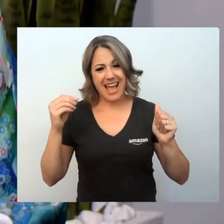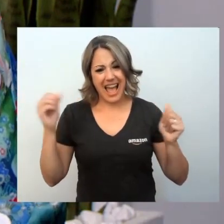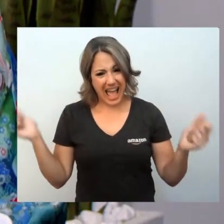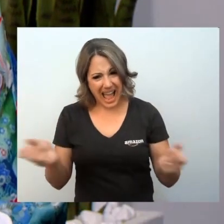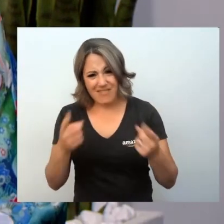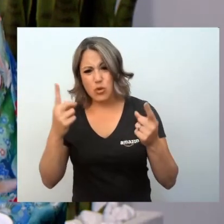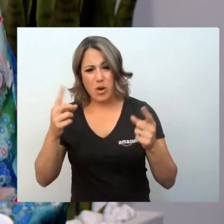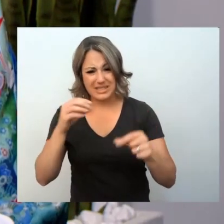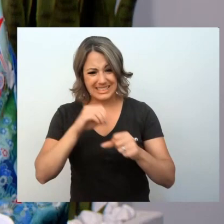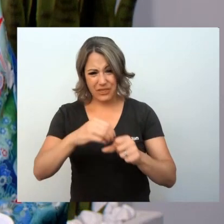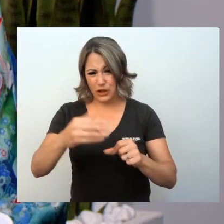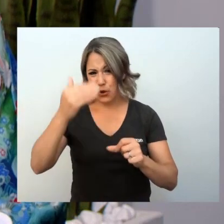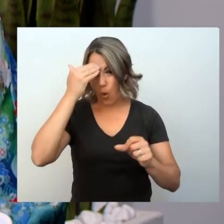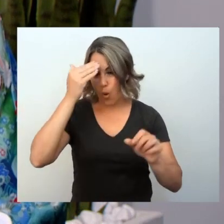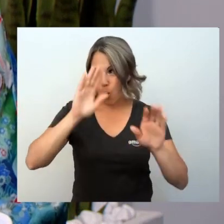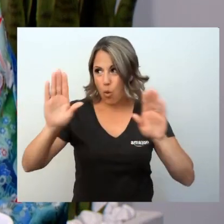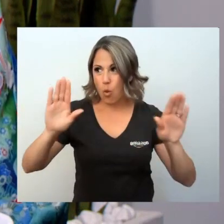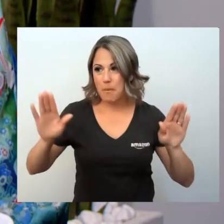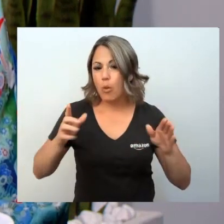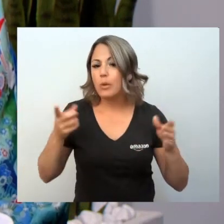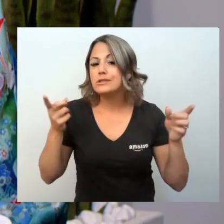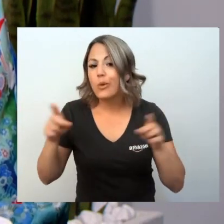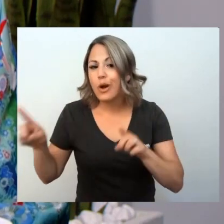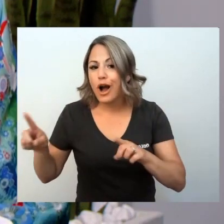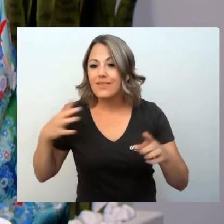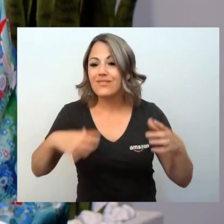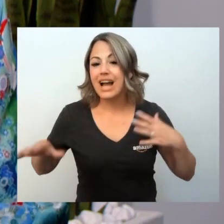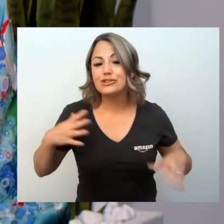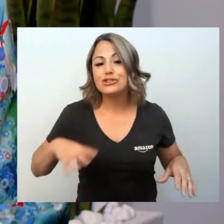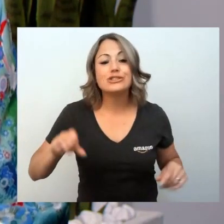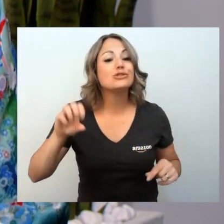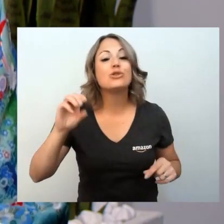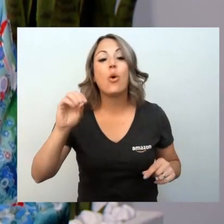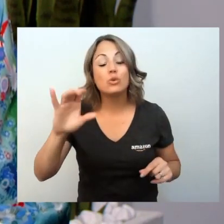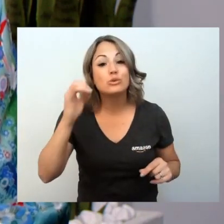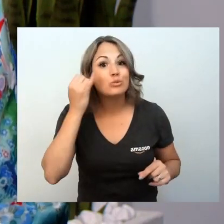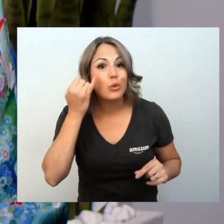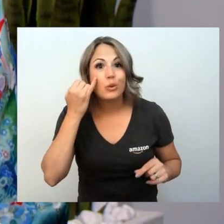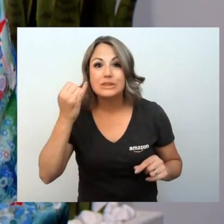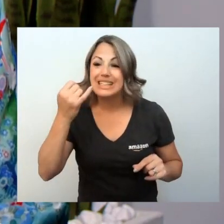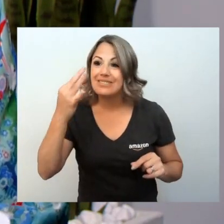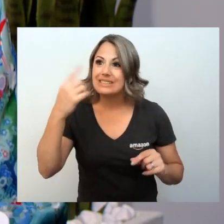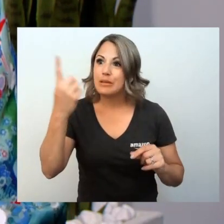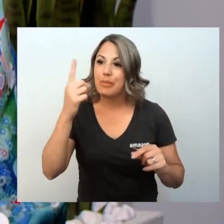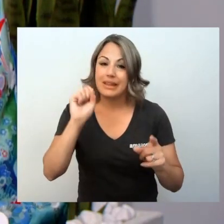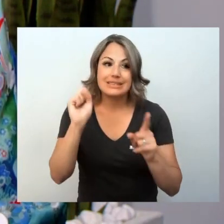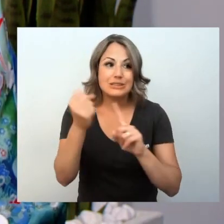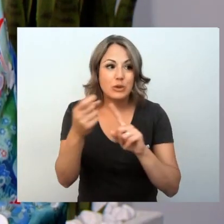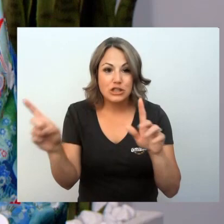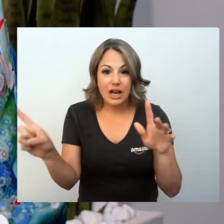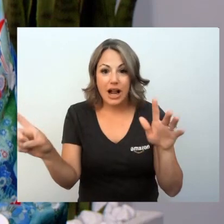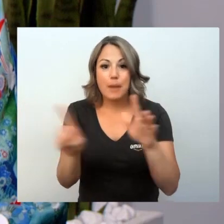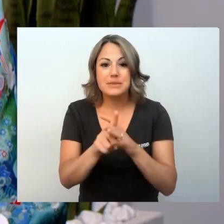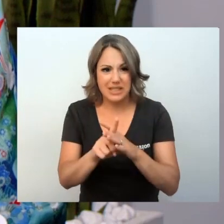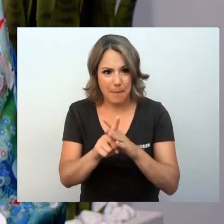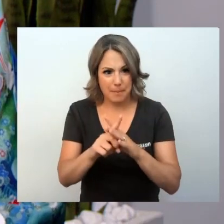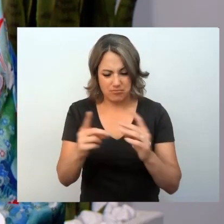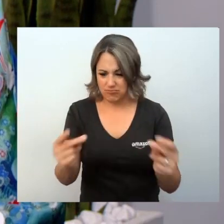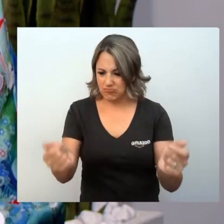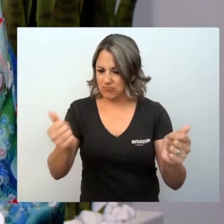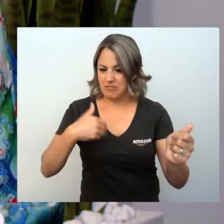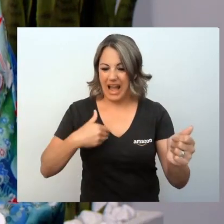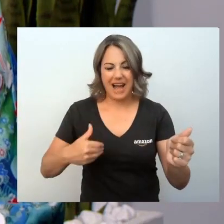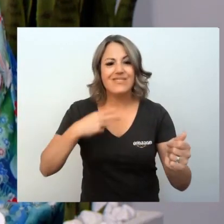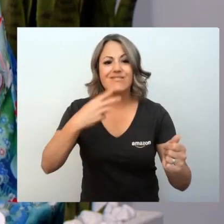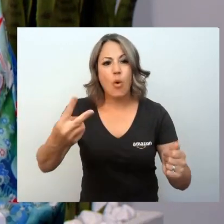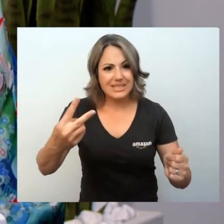is in the know about what's happening in fashion. So when there are situations that arise, we have a voice and we have a platform where we